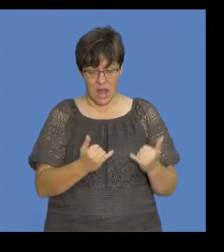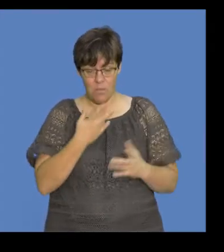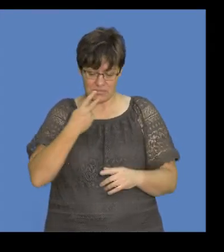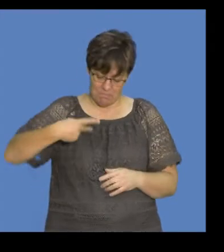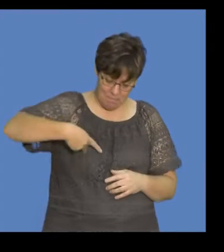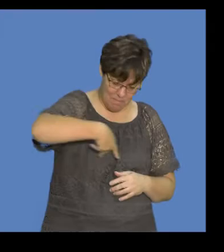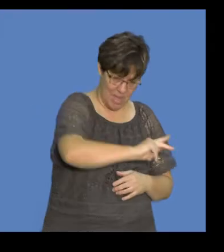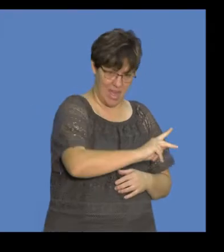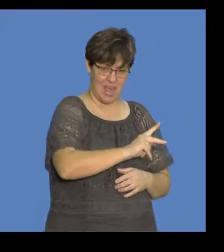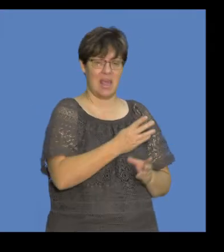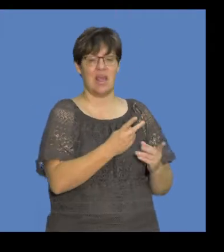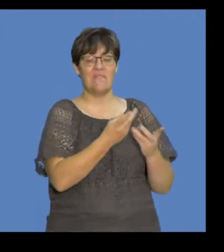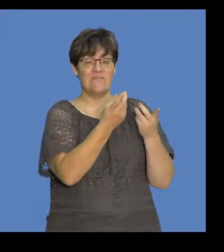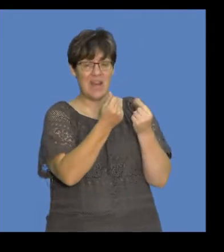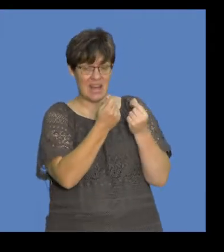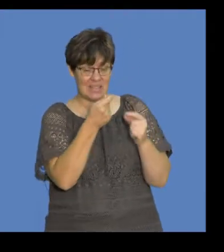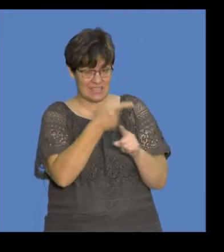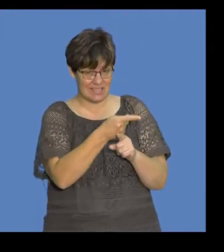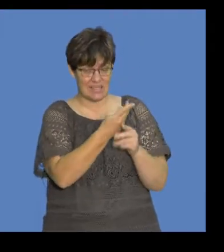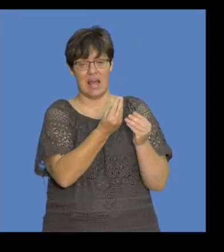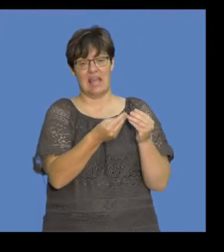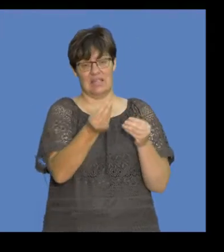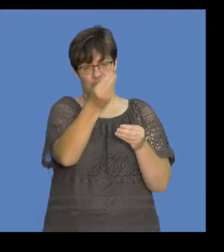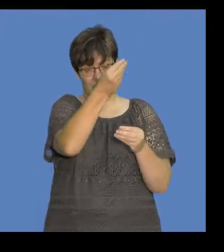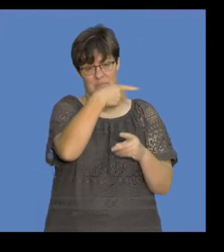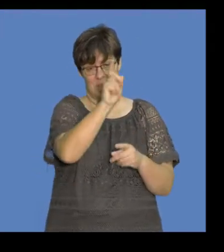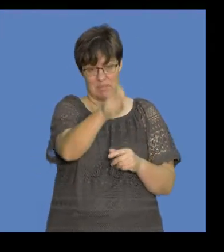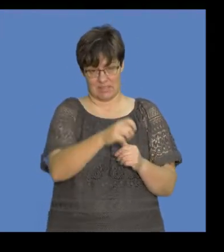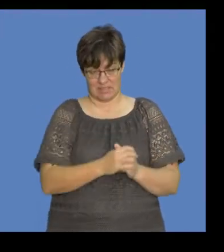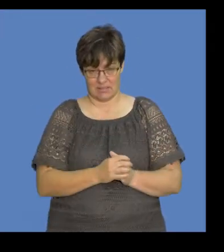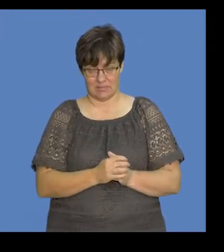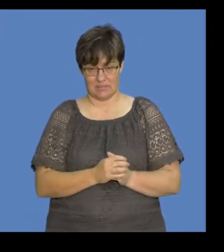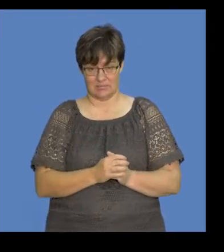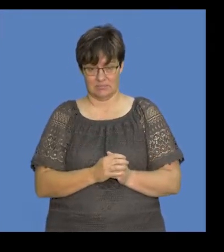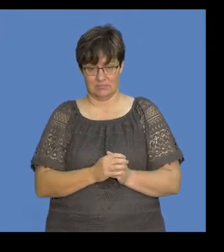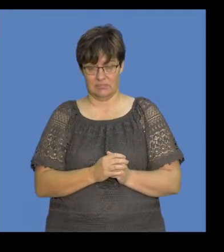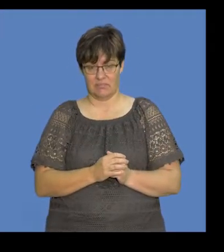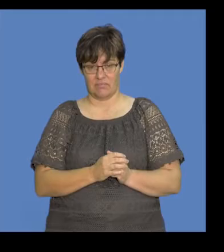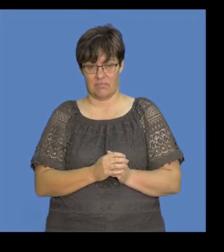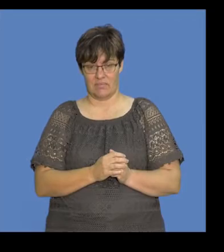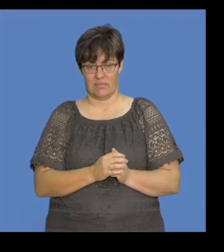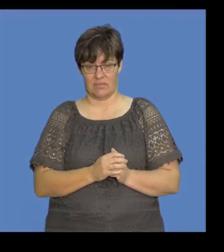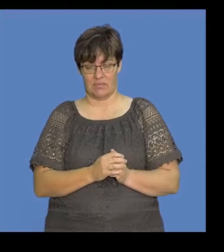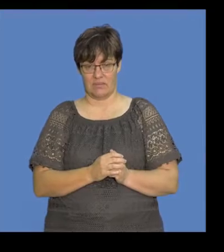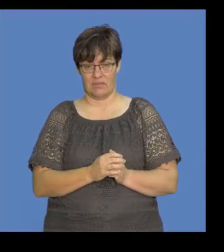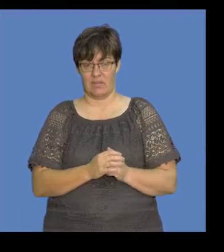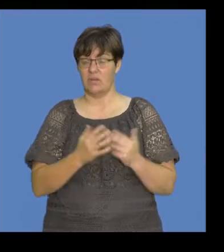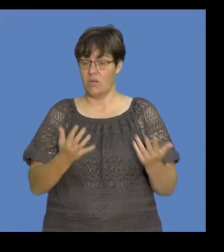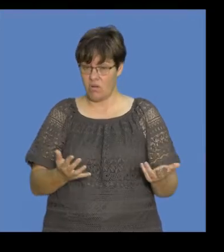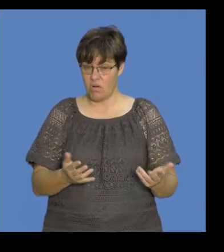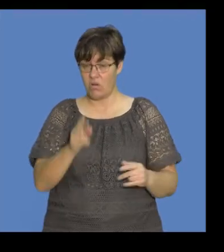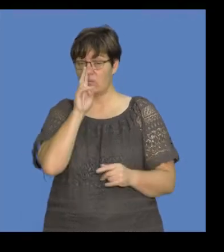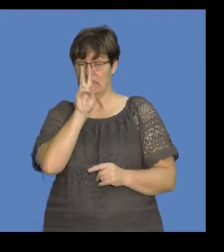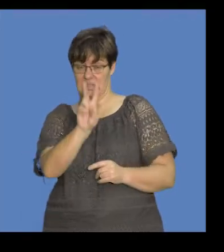to pay the financing cost on that loan. And that cost is called interest on overdraft. Now you